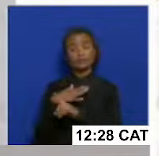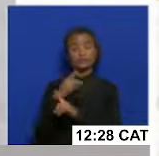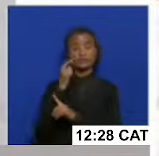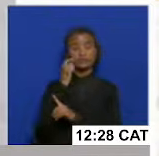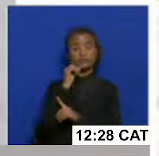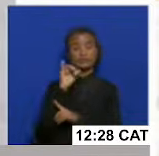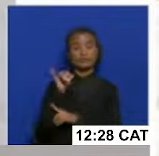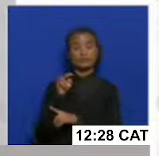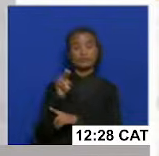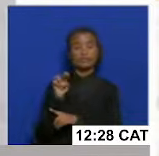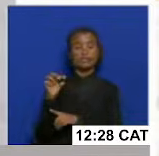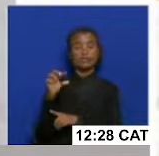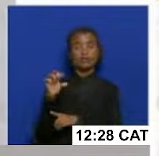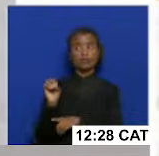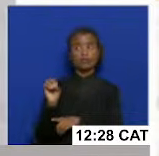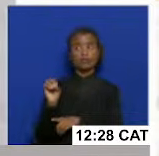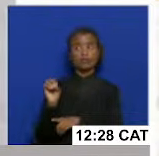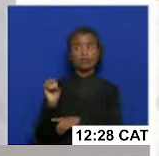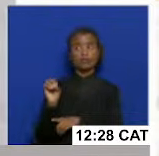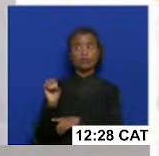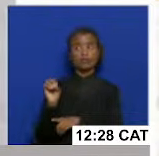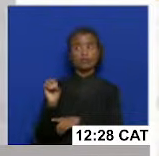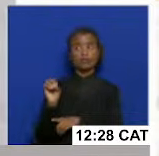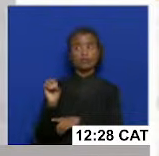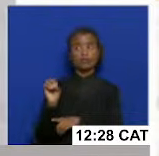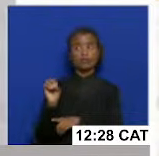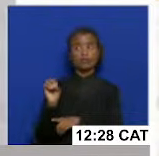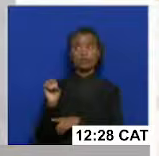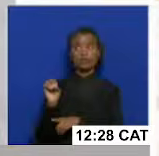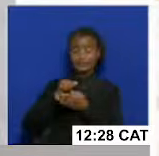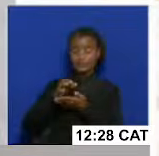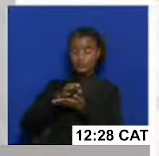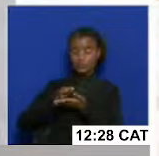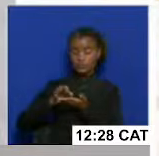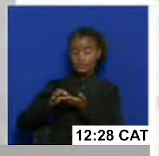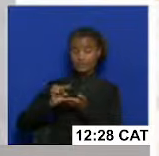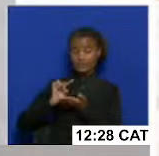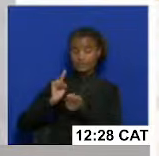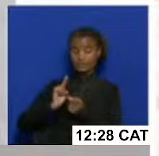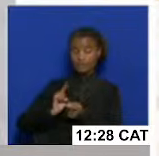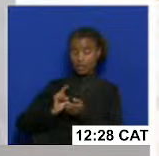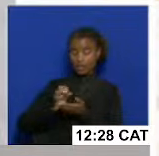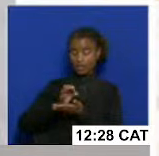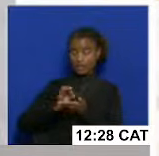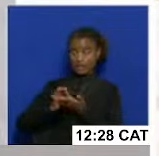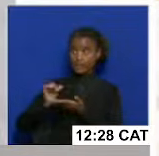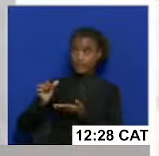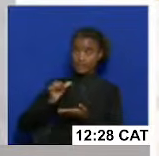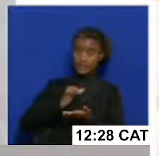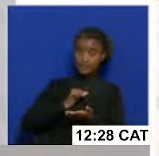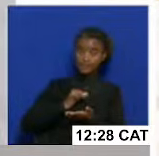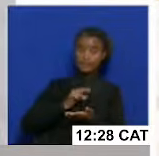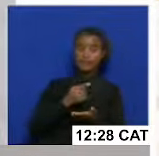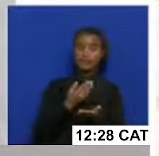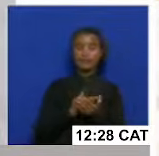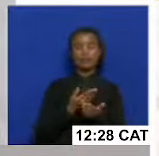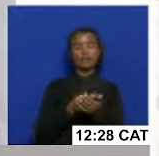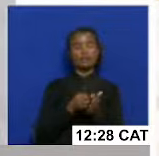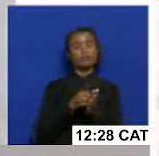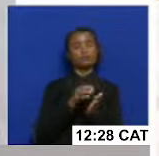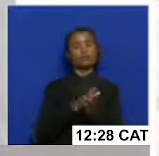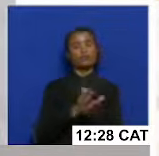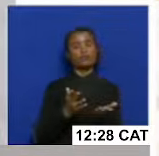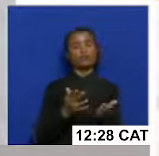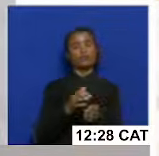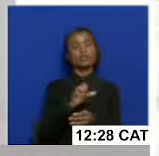to SAP 13 so that we can have the SAP 13 number for Mr.